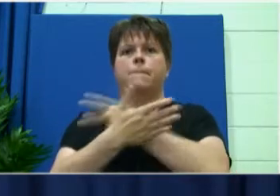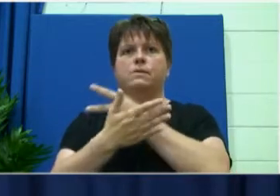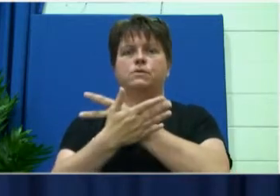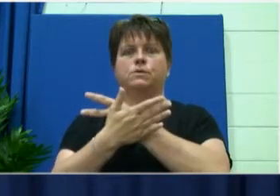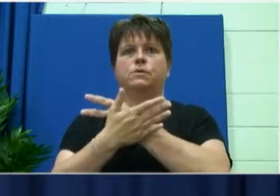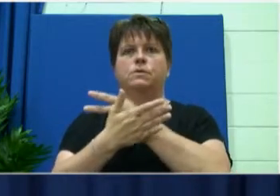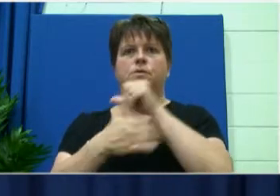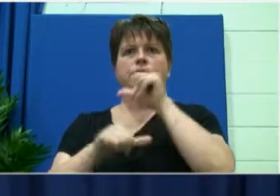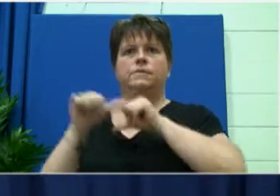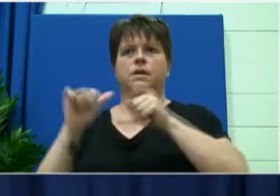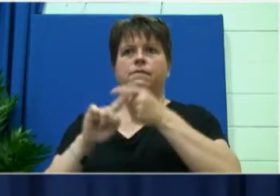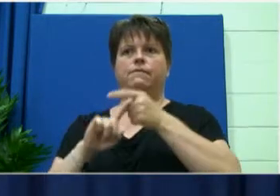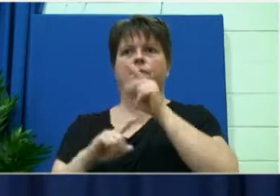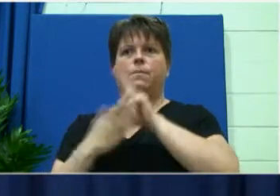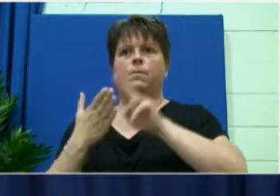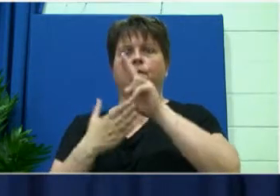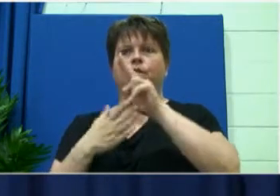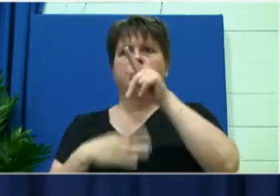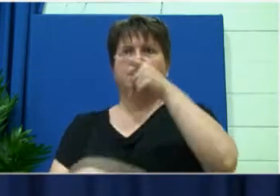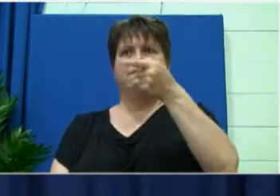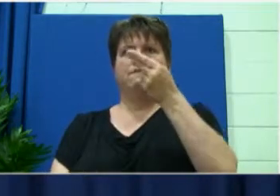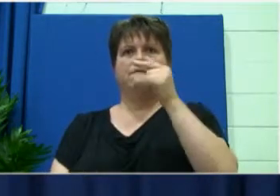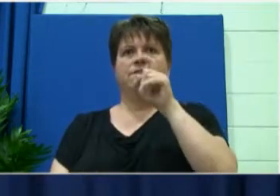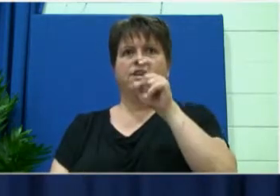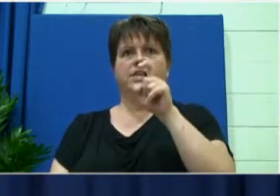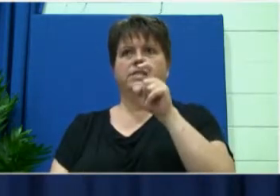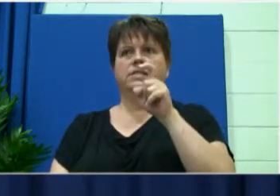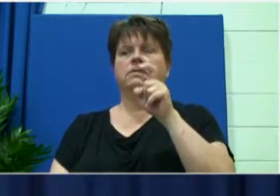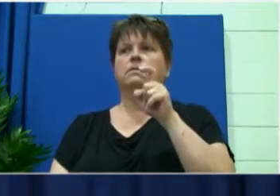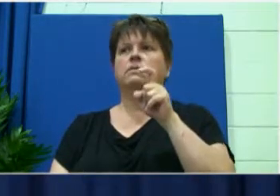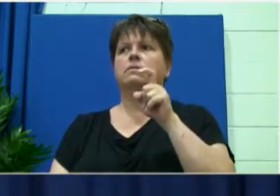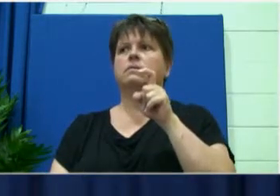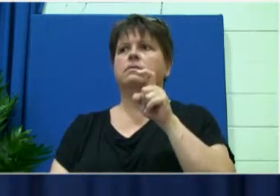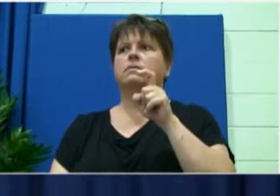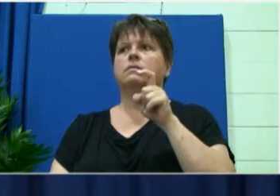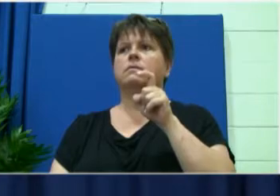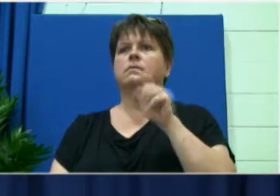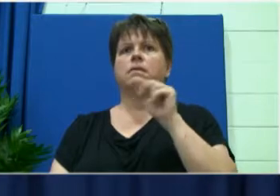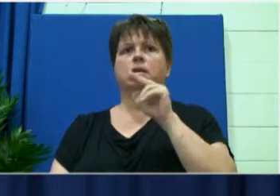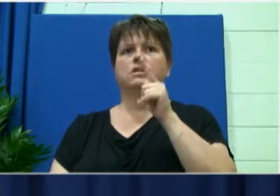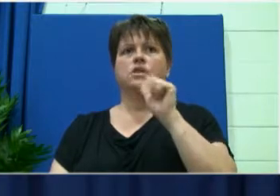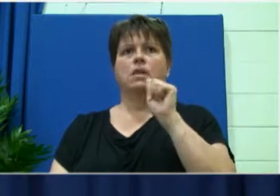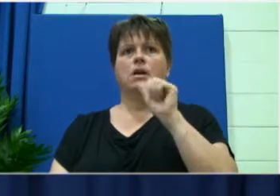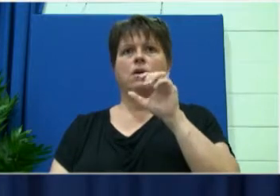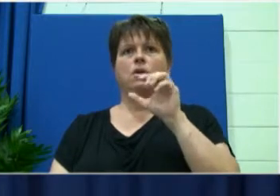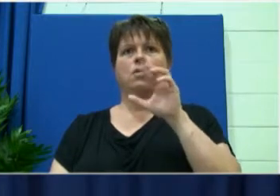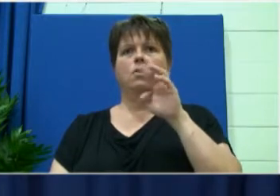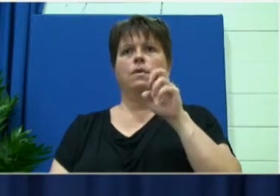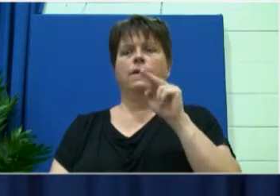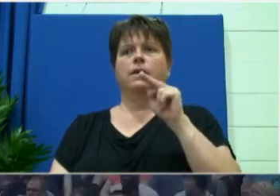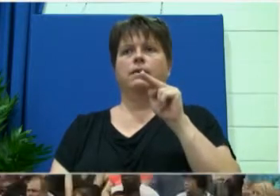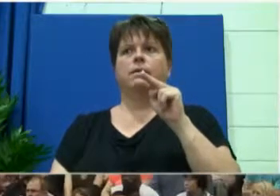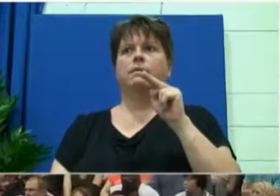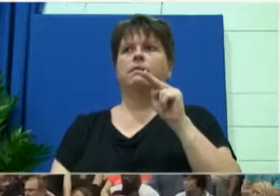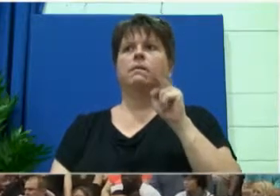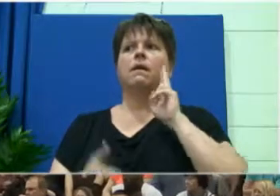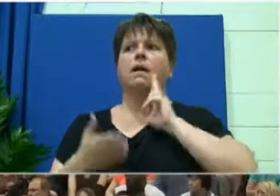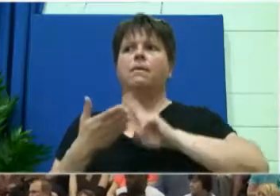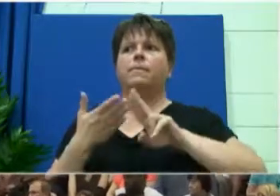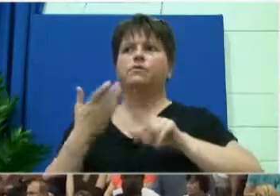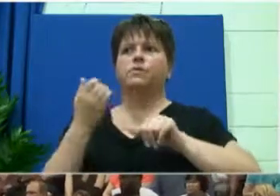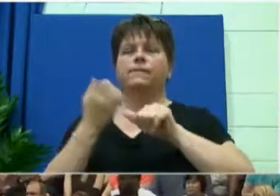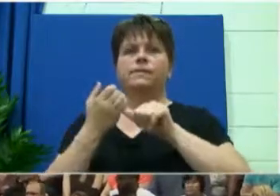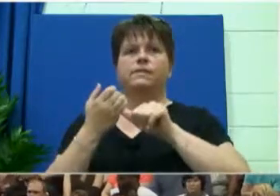the University of Phoenix this month. And Angela Corman, an administrative assistant for